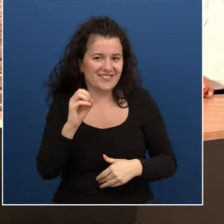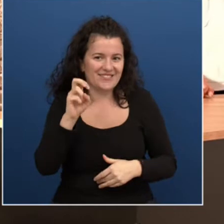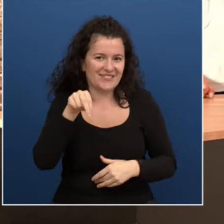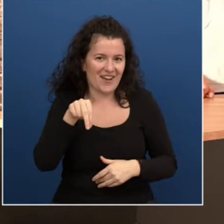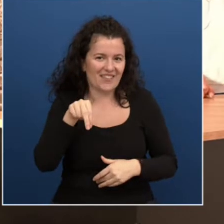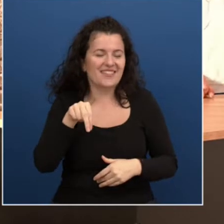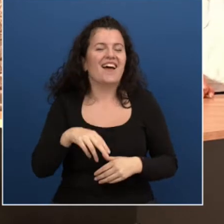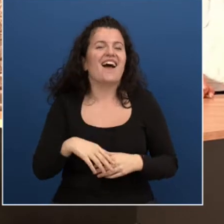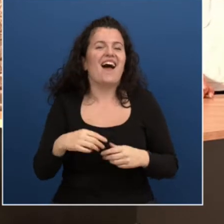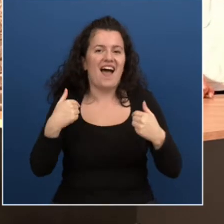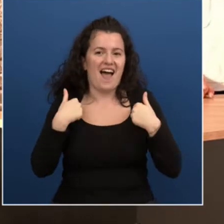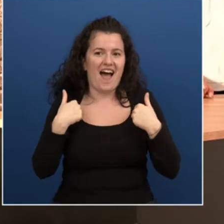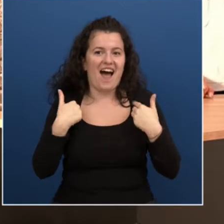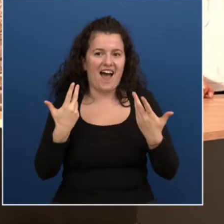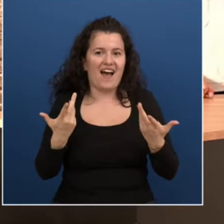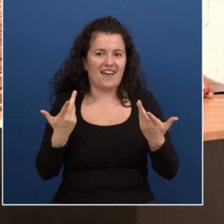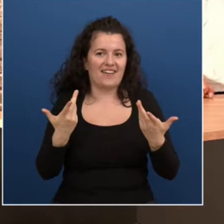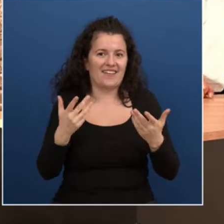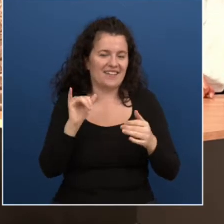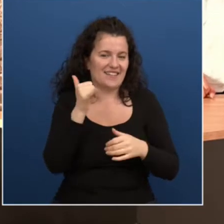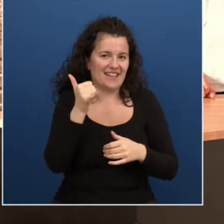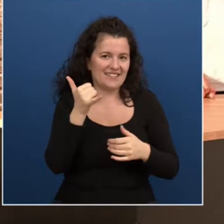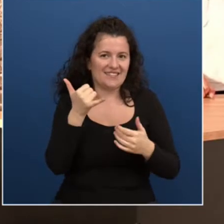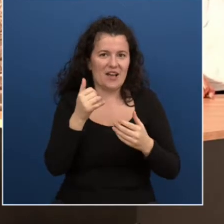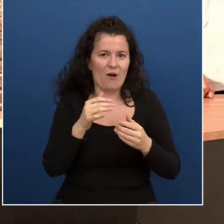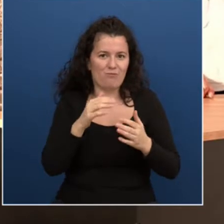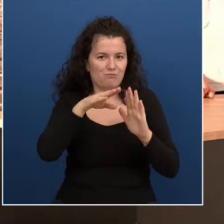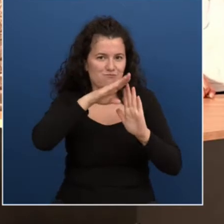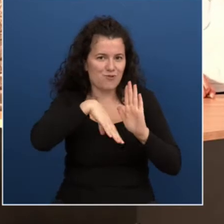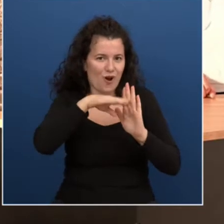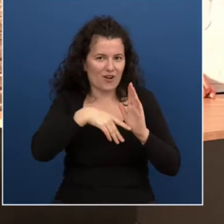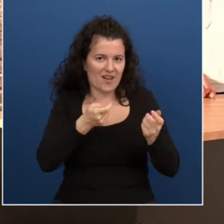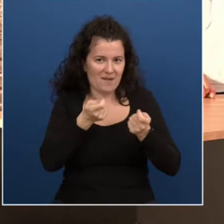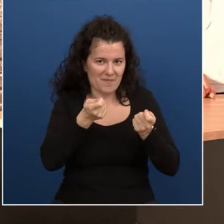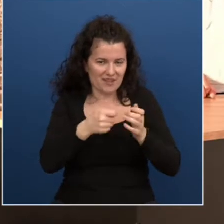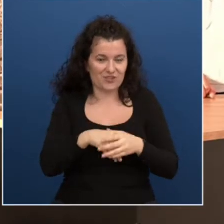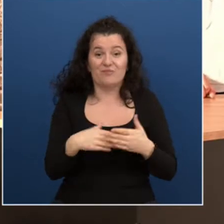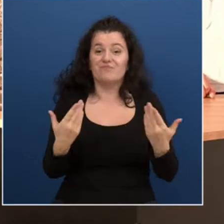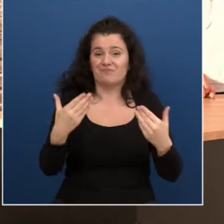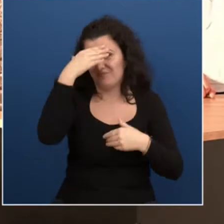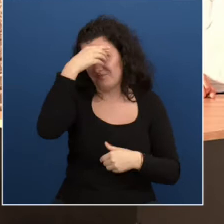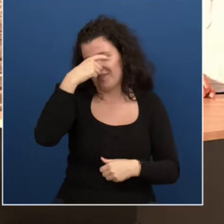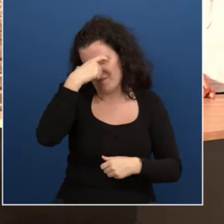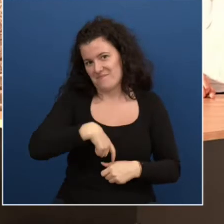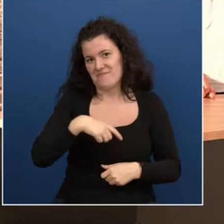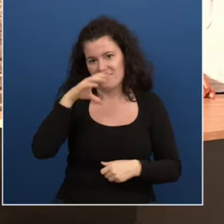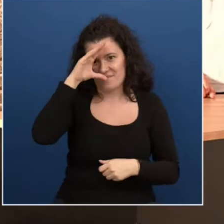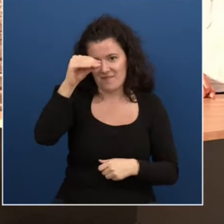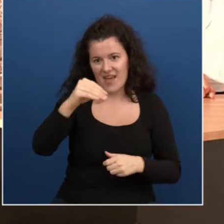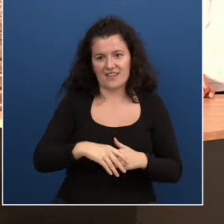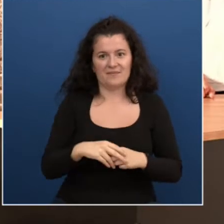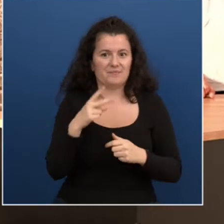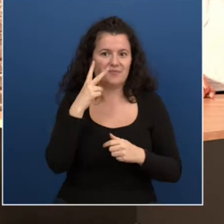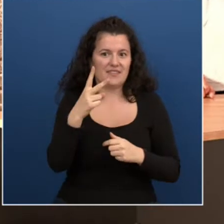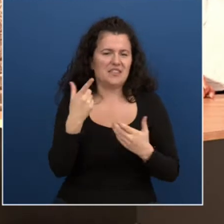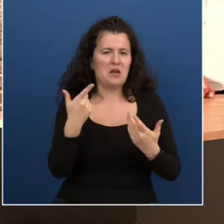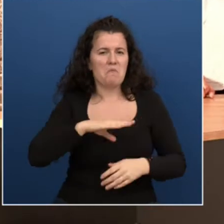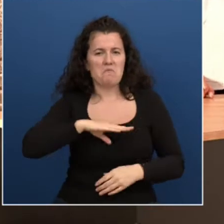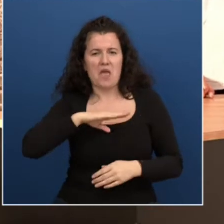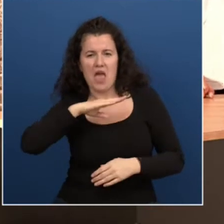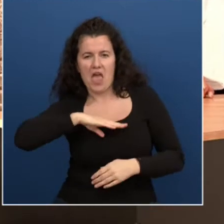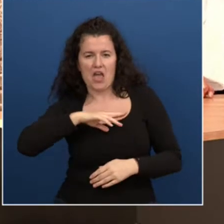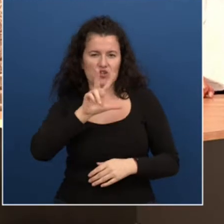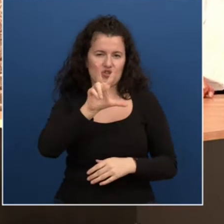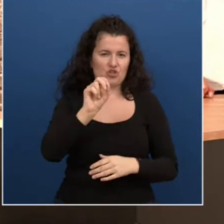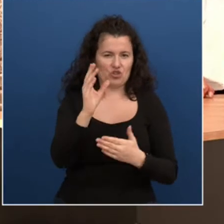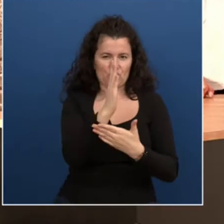manager. My pronouns, as was mentioned, is he, him. I am a white male in my mid-30s with shortest parted brown hair. I'm wearing a black cotton